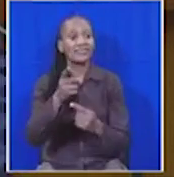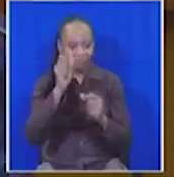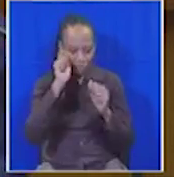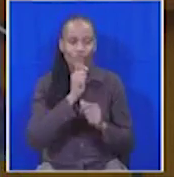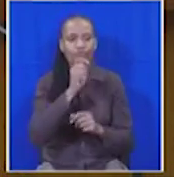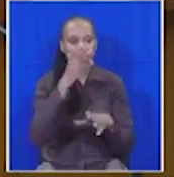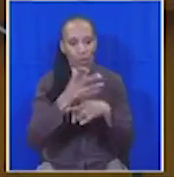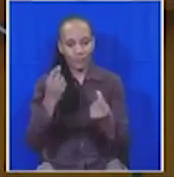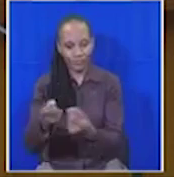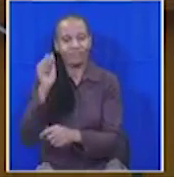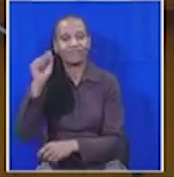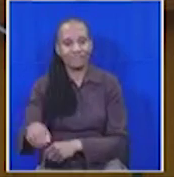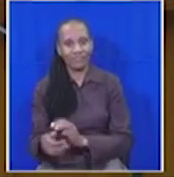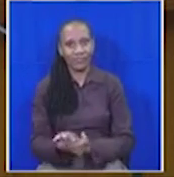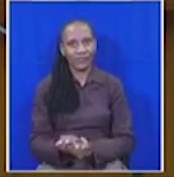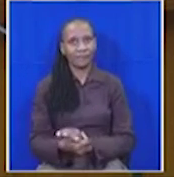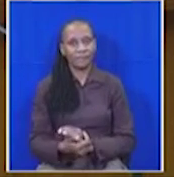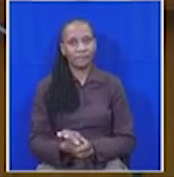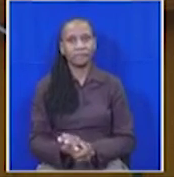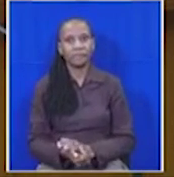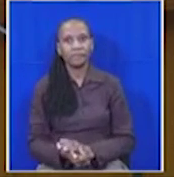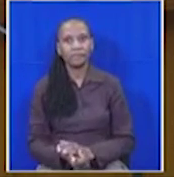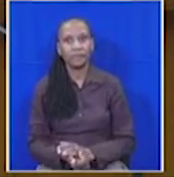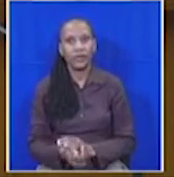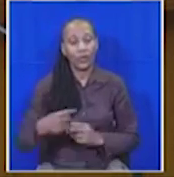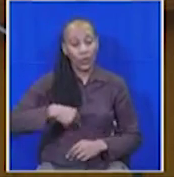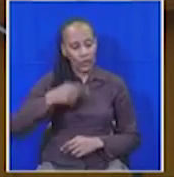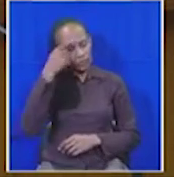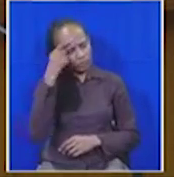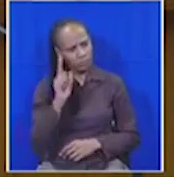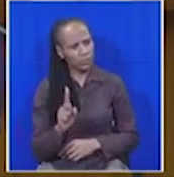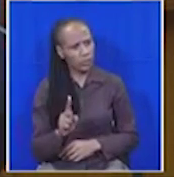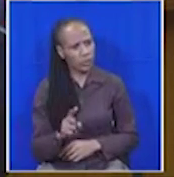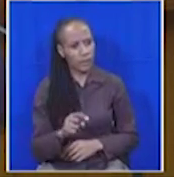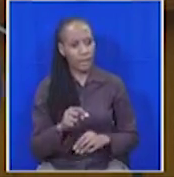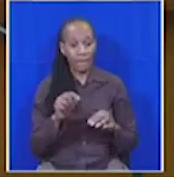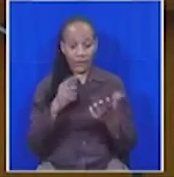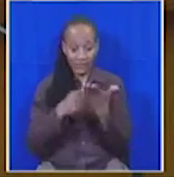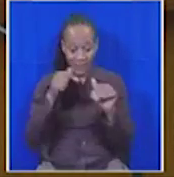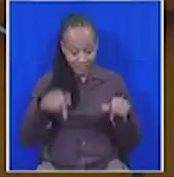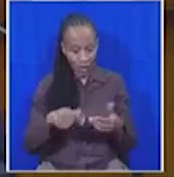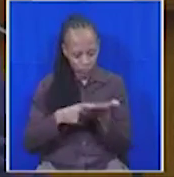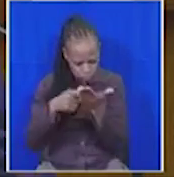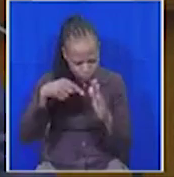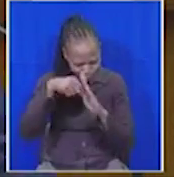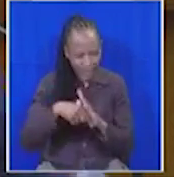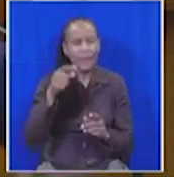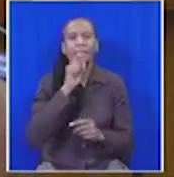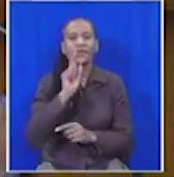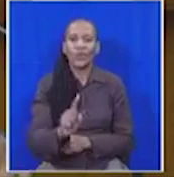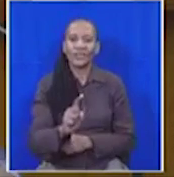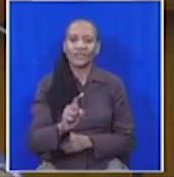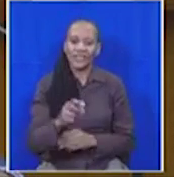growth is a very wide term and needs to be defined more clearly. We assume that the major thrust of the debate today is about economic